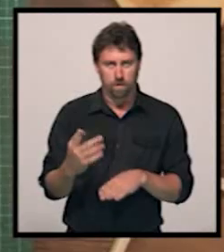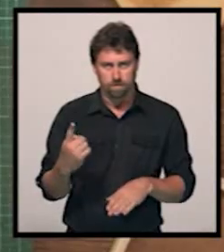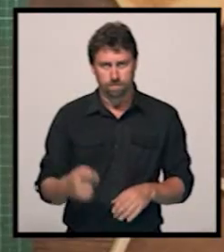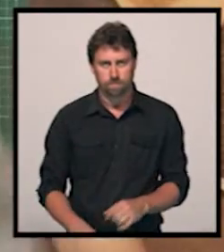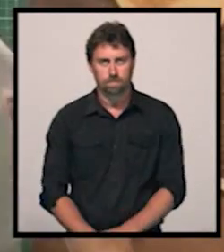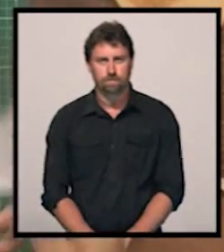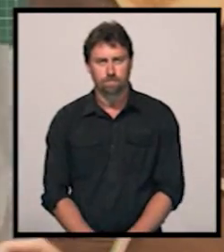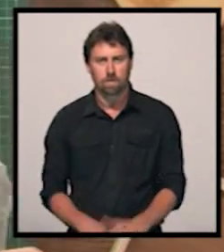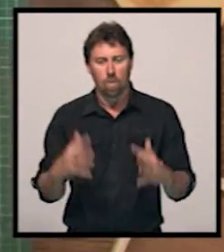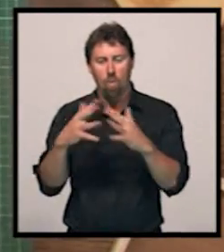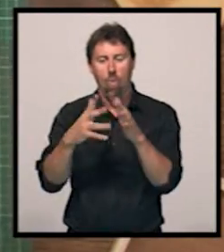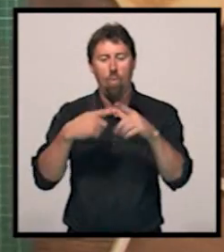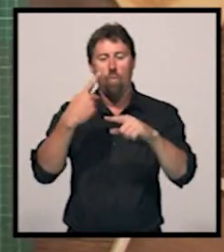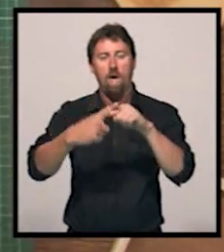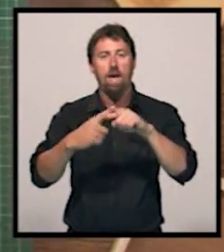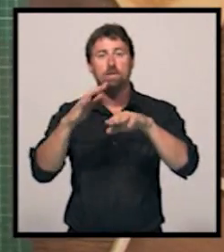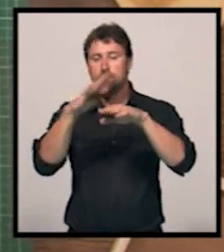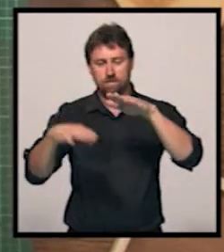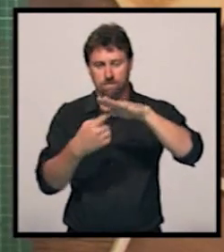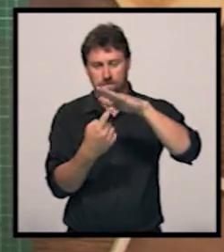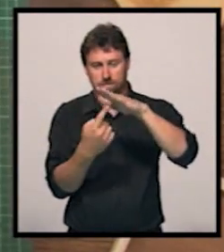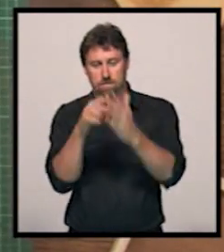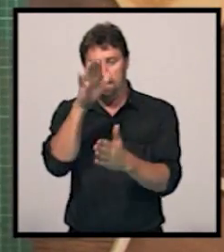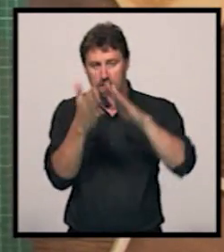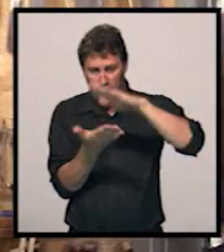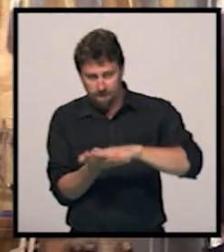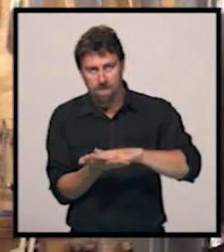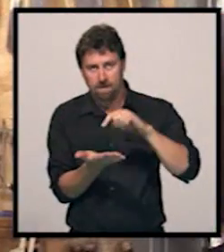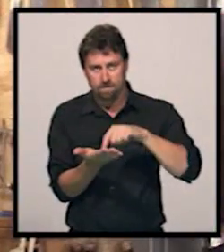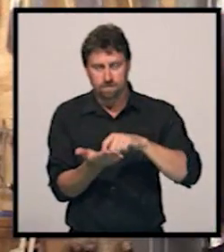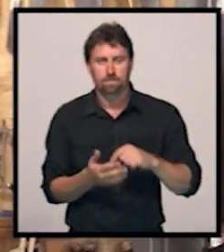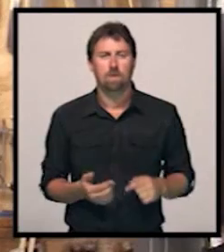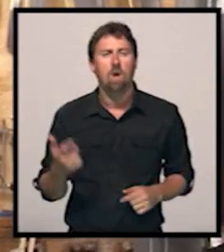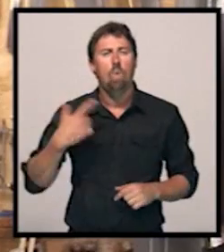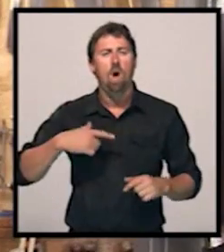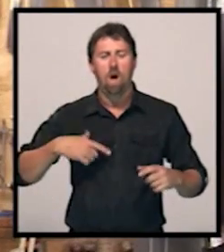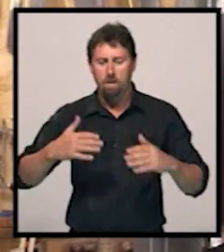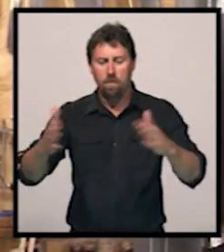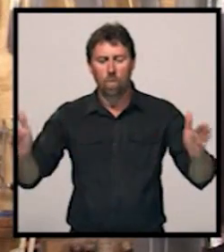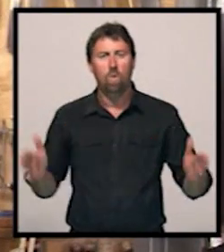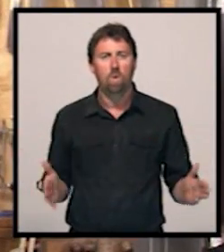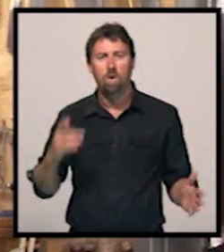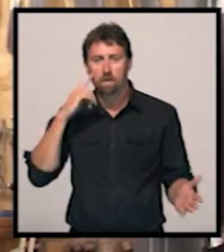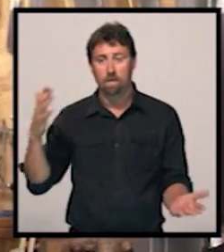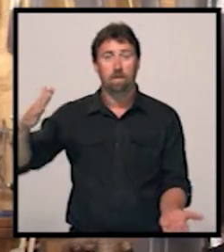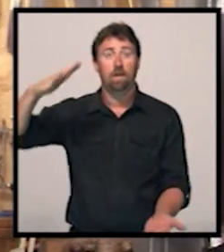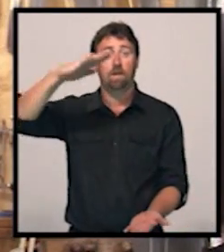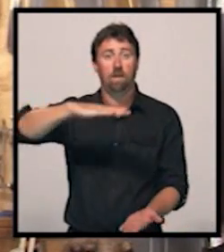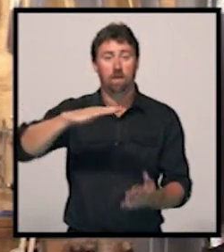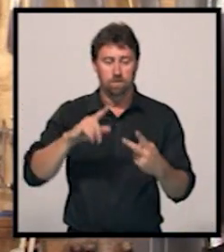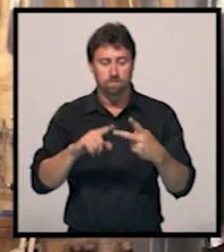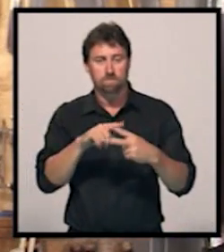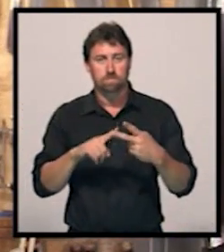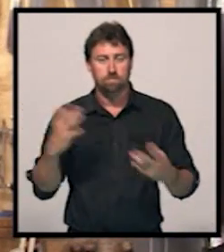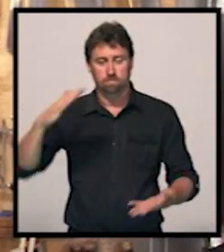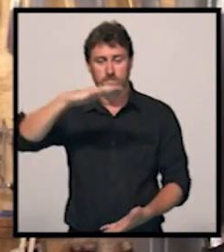Wax part down. Now this is the reason I have it on a board. Put another board on top